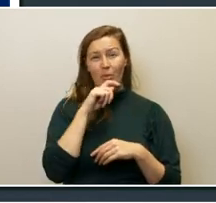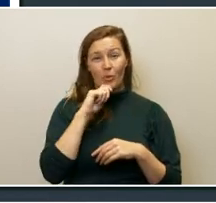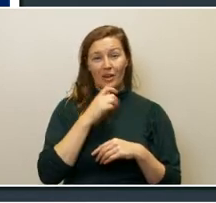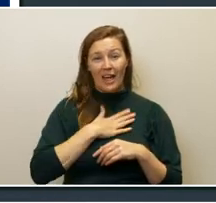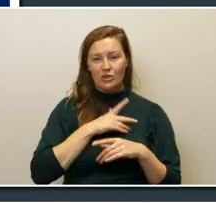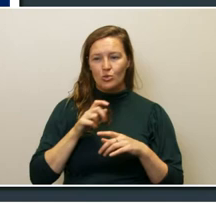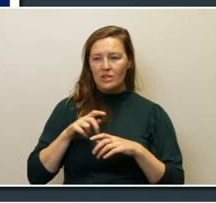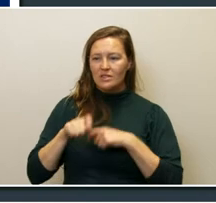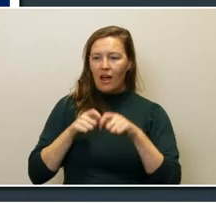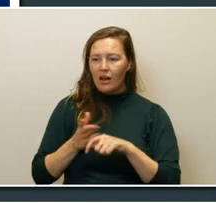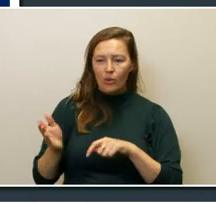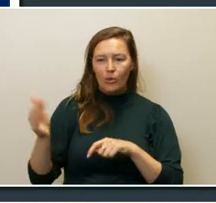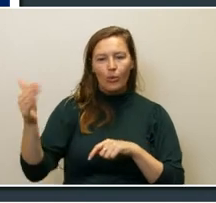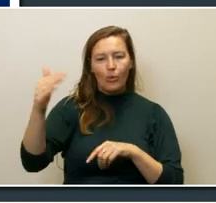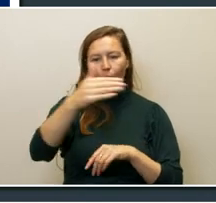cycle around that.